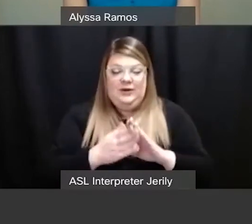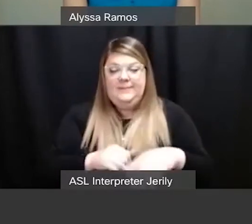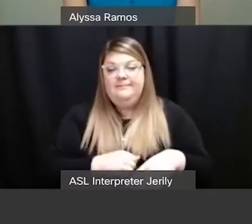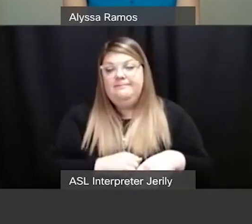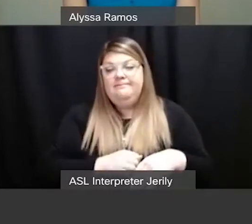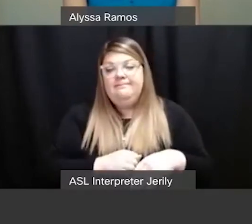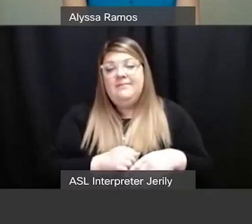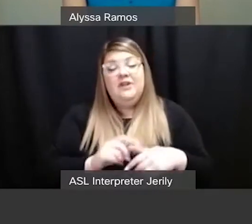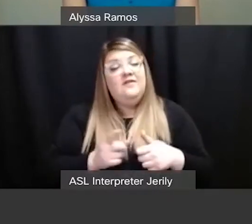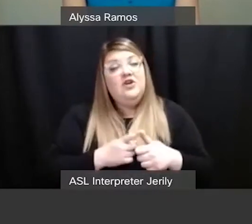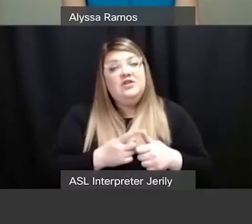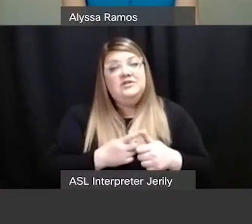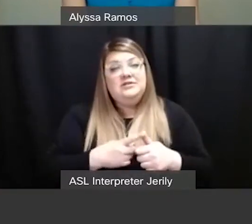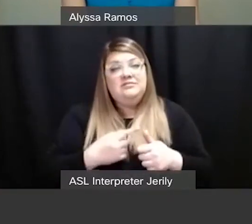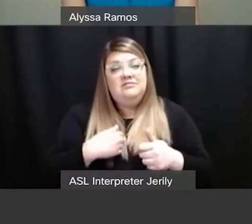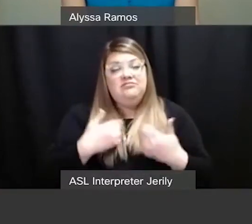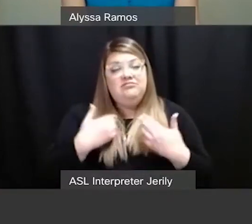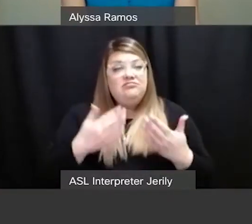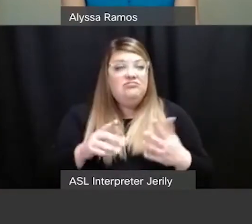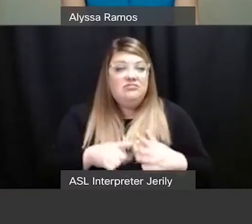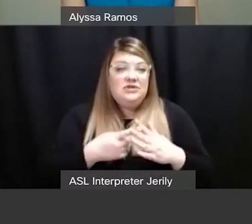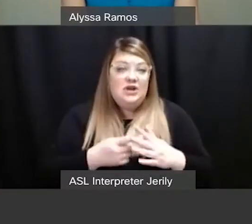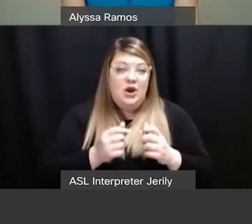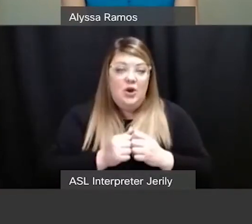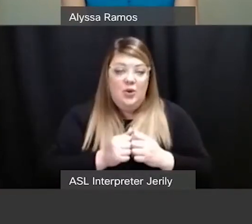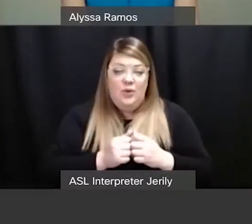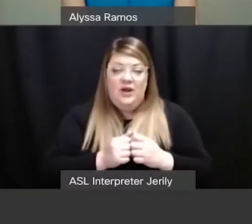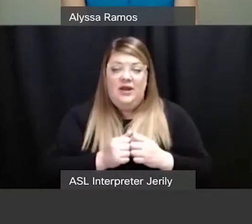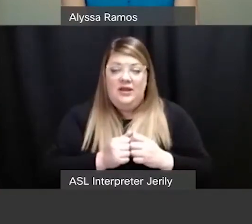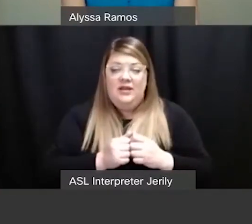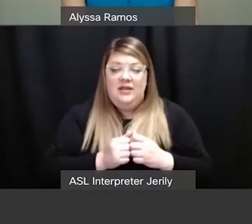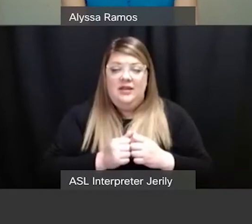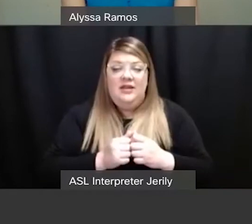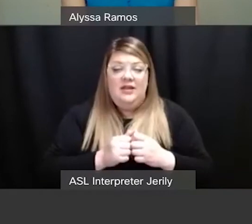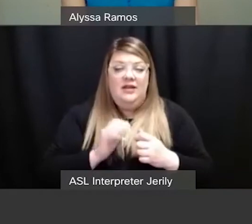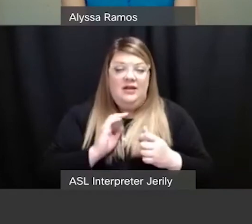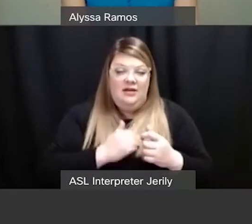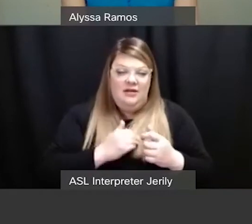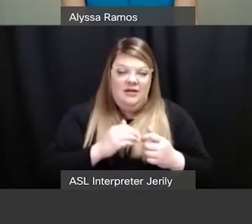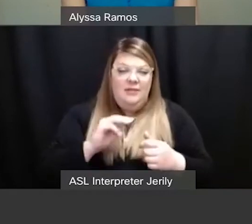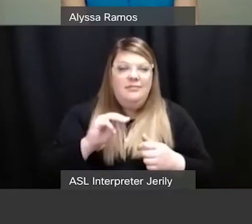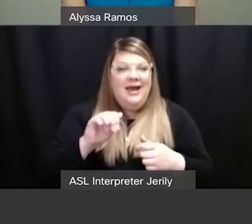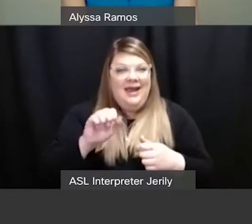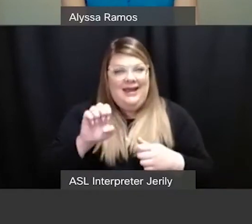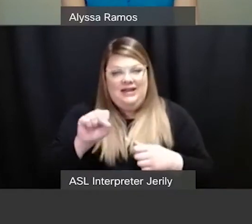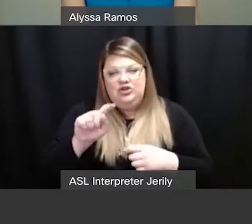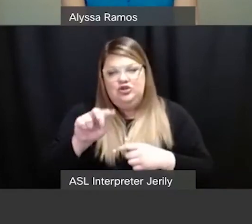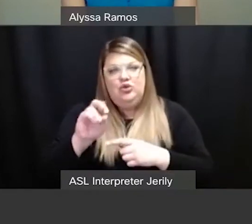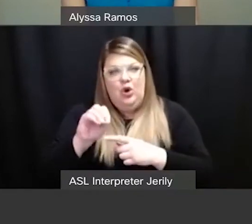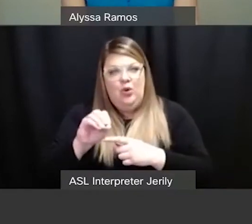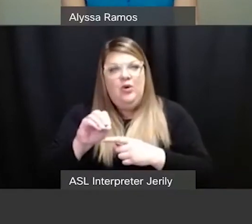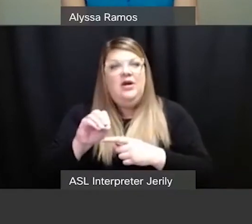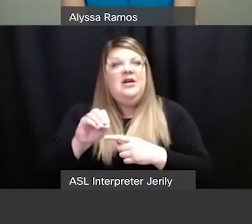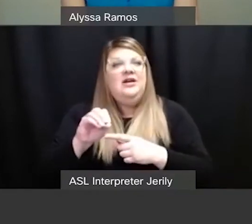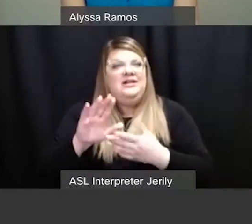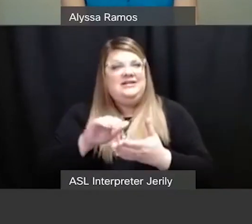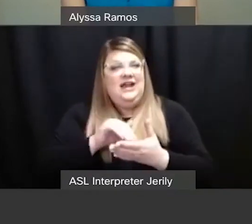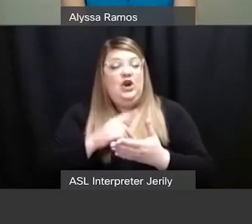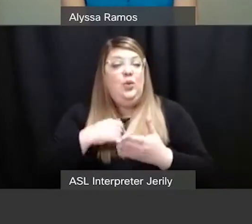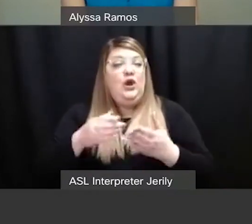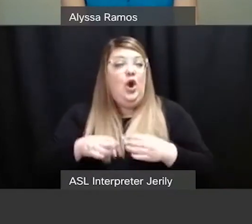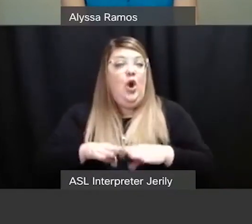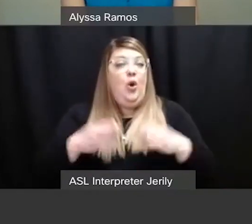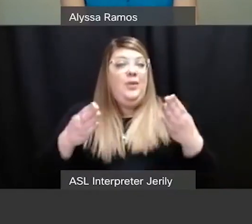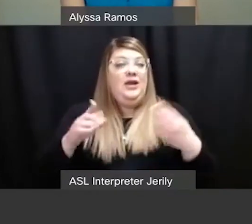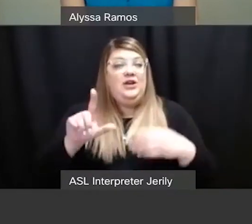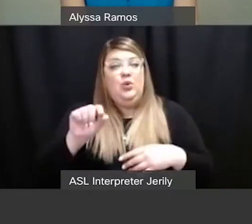so first, I'll go ahead and start with Maestro Entrepreneur Center. We opened in 2016, and we focus